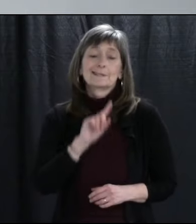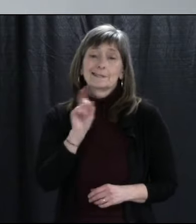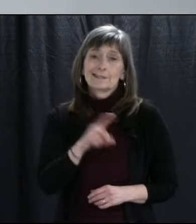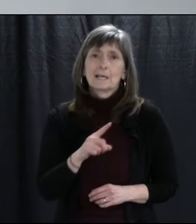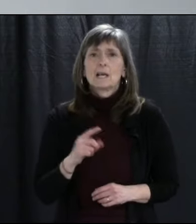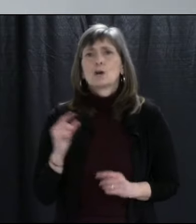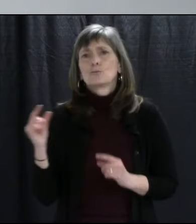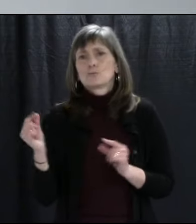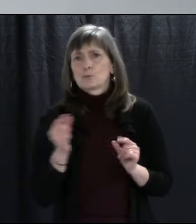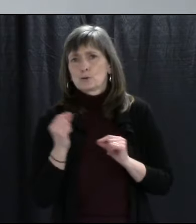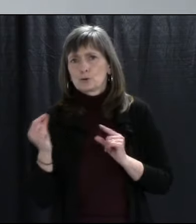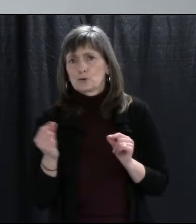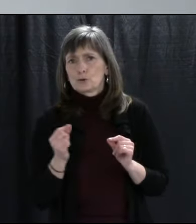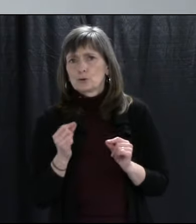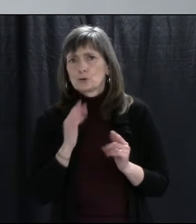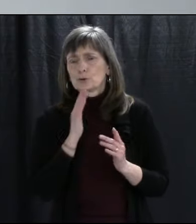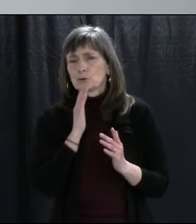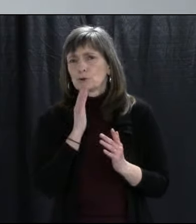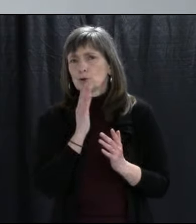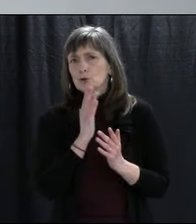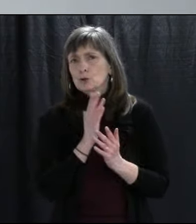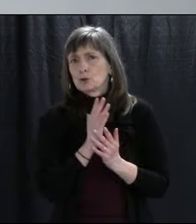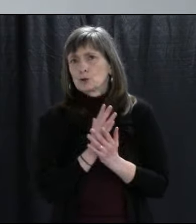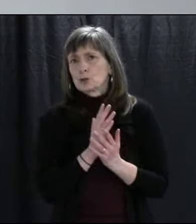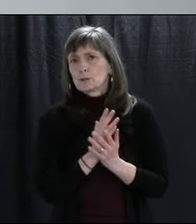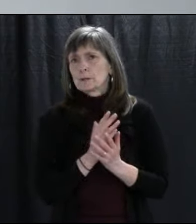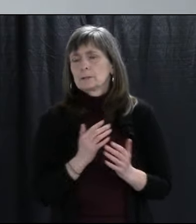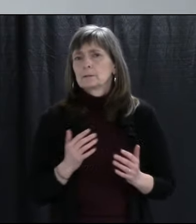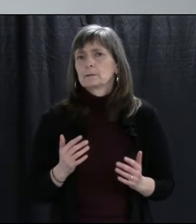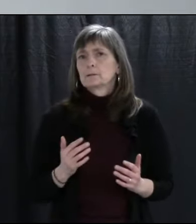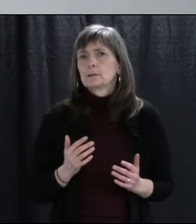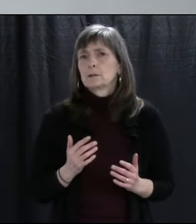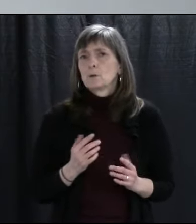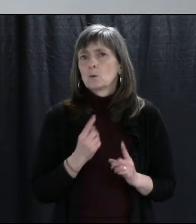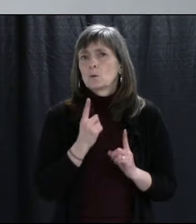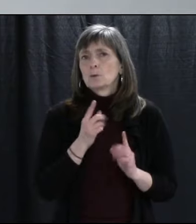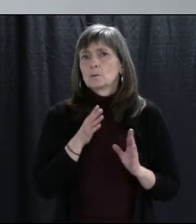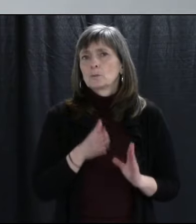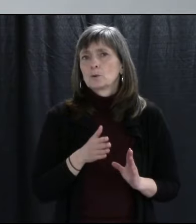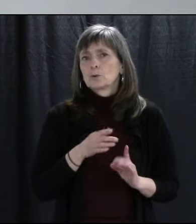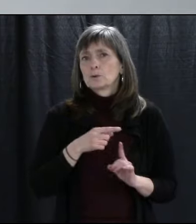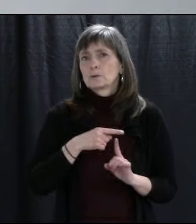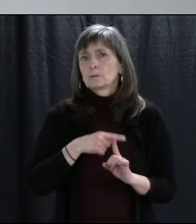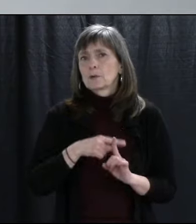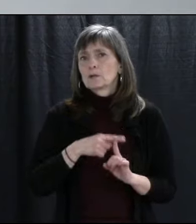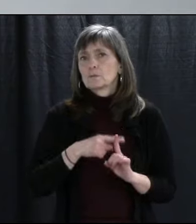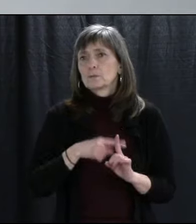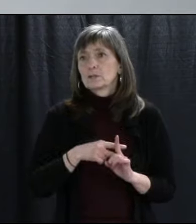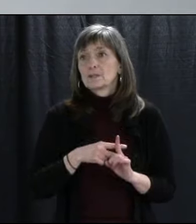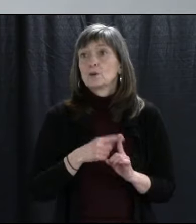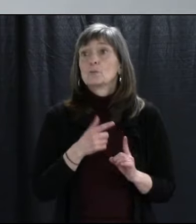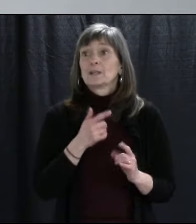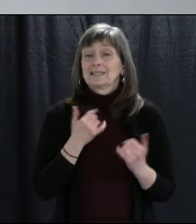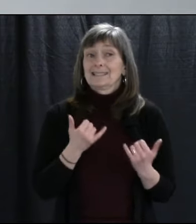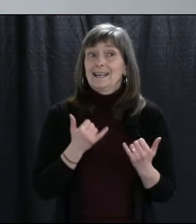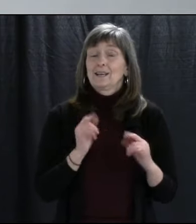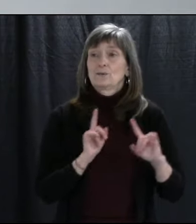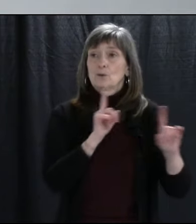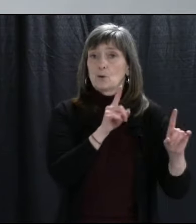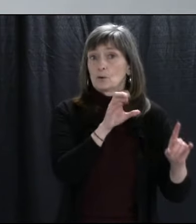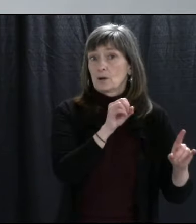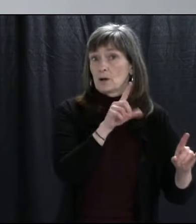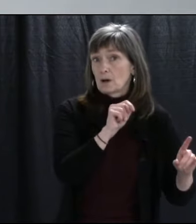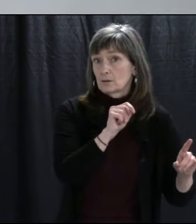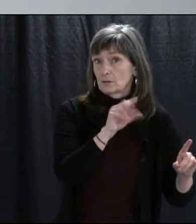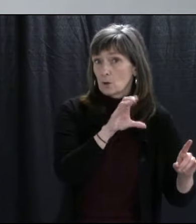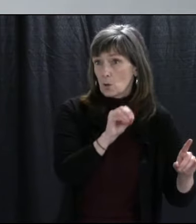rumor, going around social media, which is causing a lot of fear, that a person who has tested positive was at Costco today. Can we